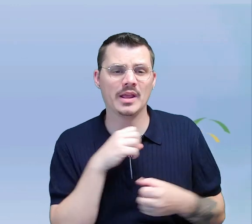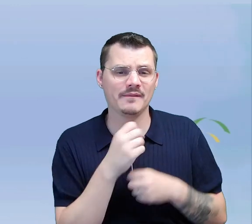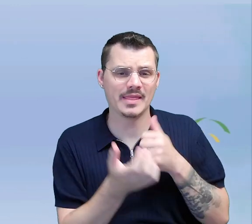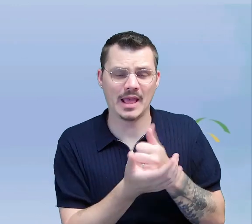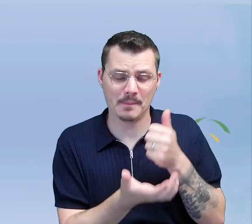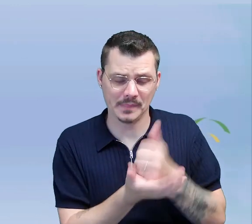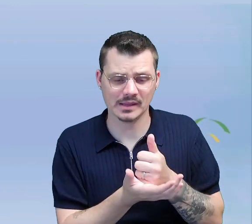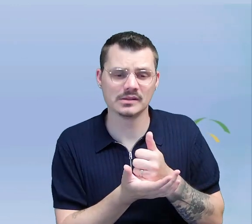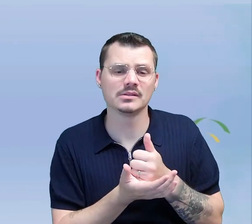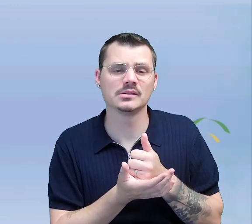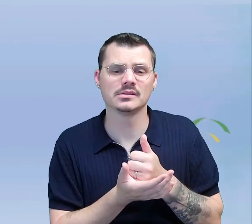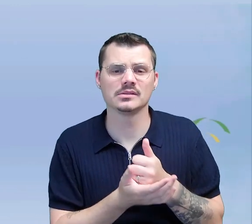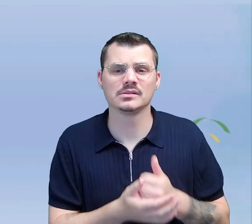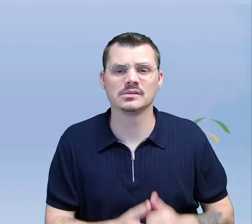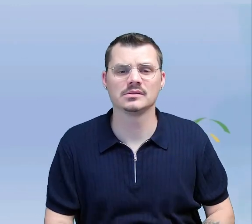therapy